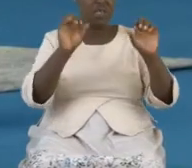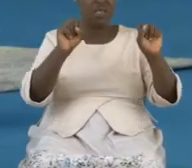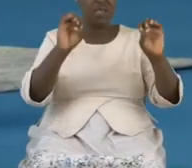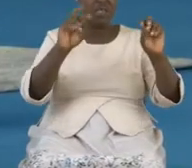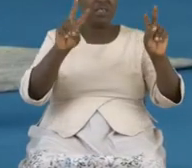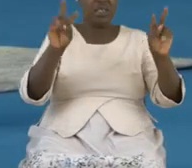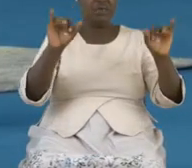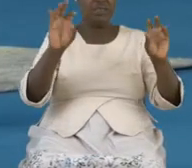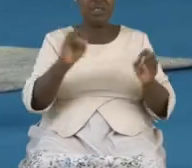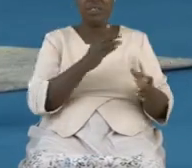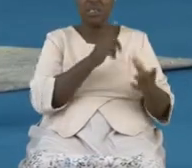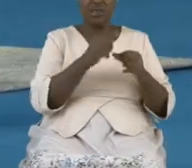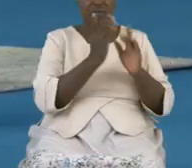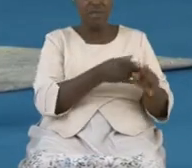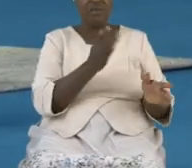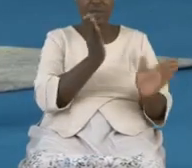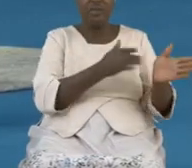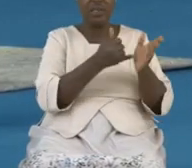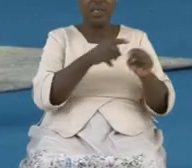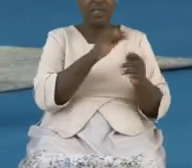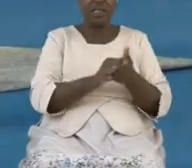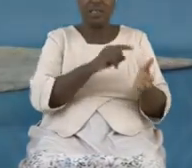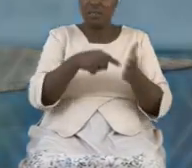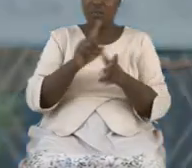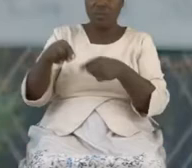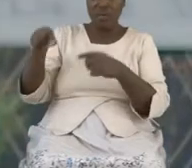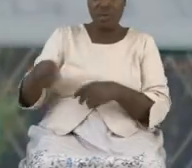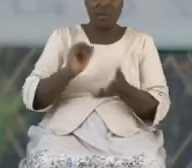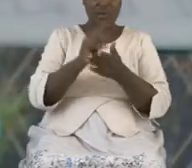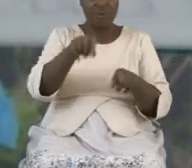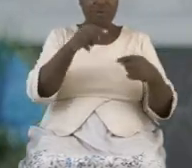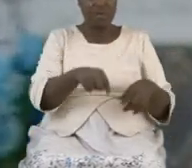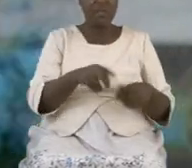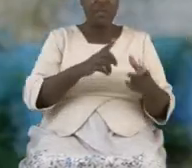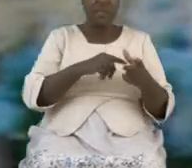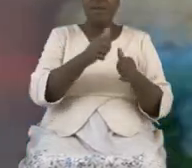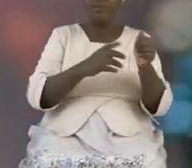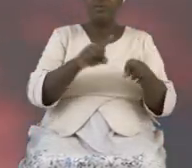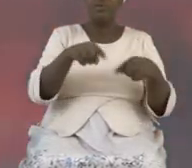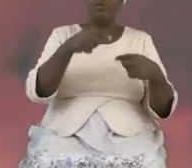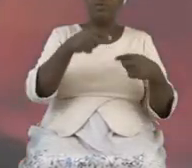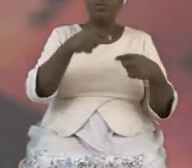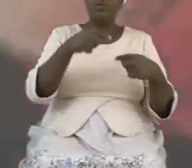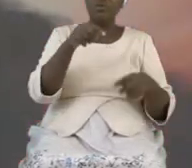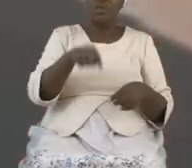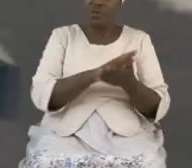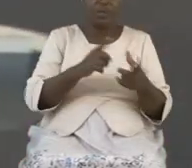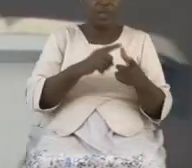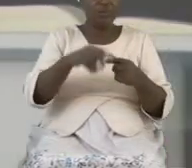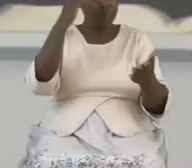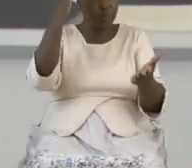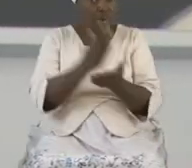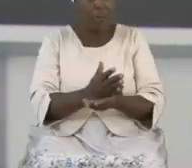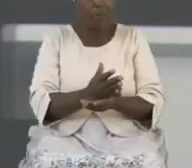go down. That one will go down. Eventually, everything will go down. And if you stop